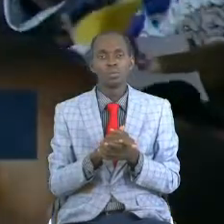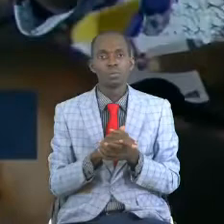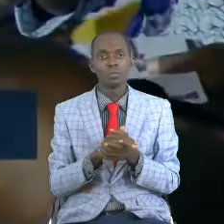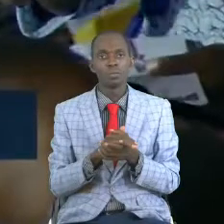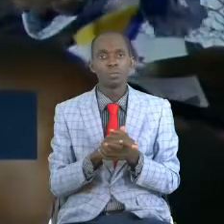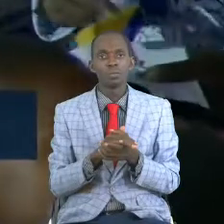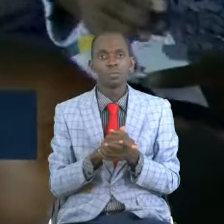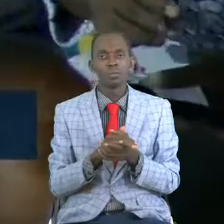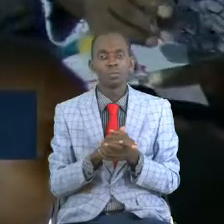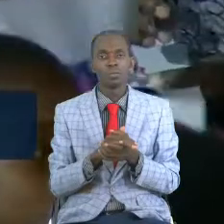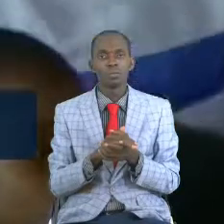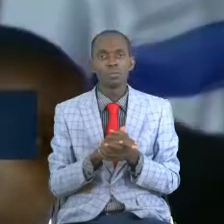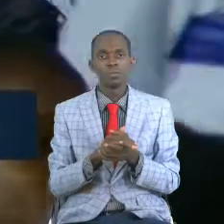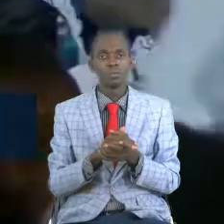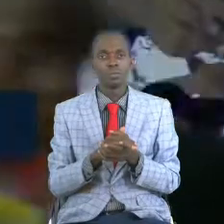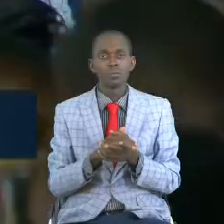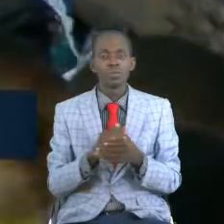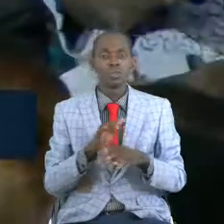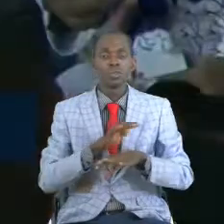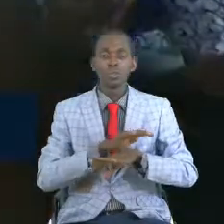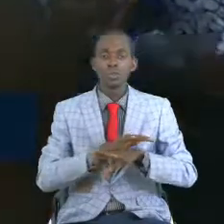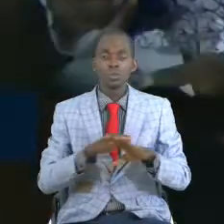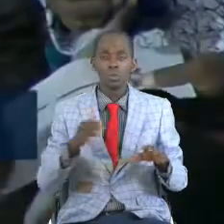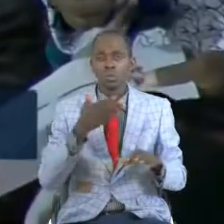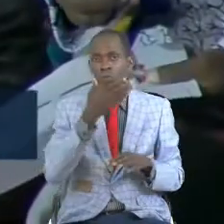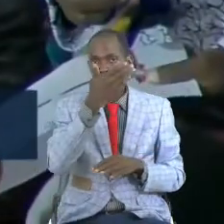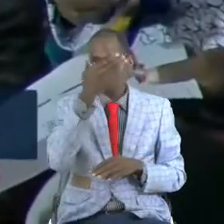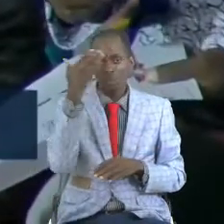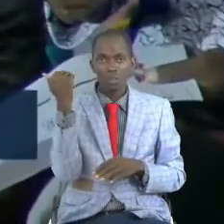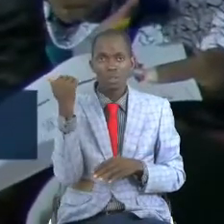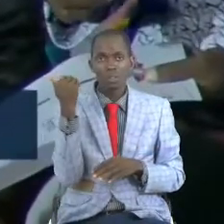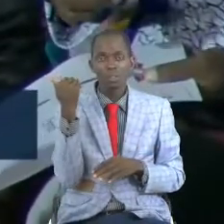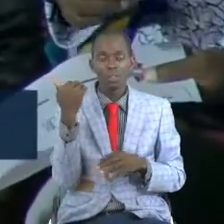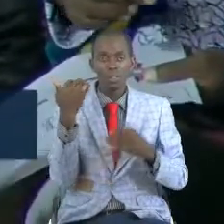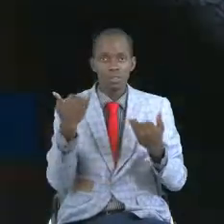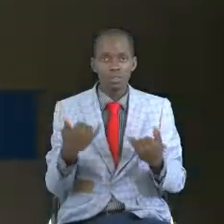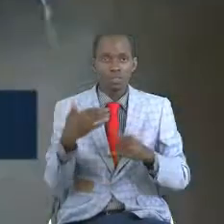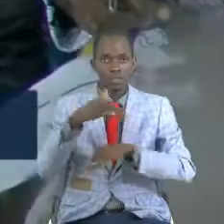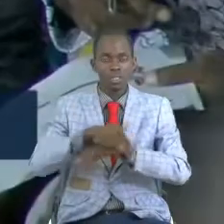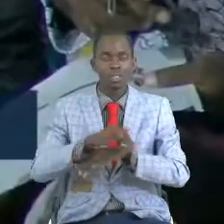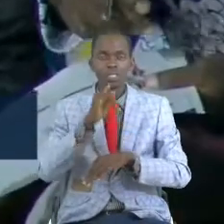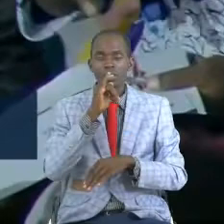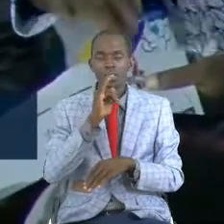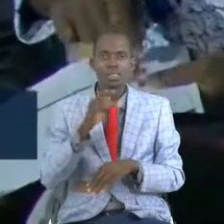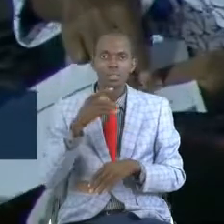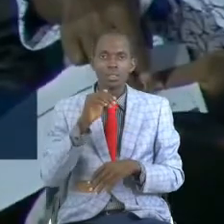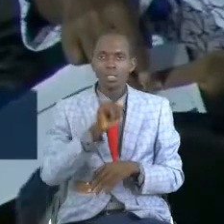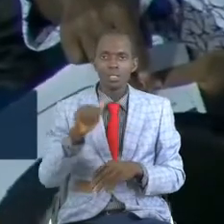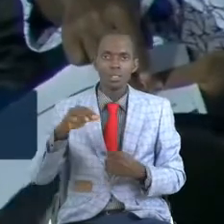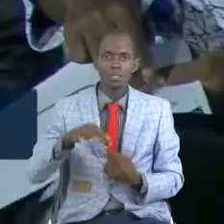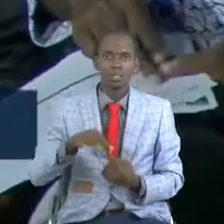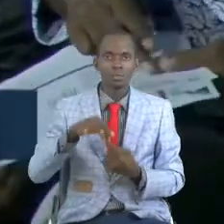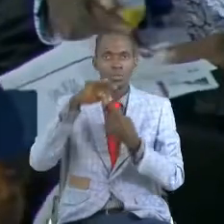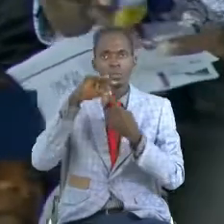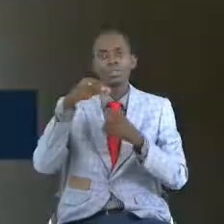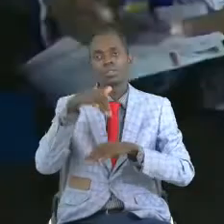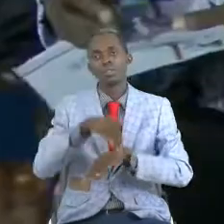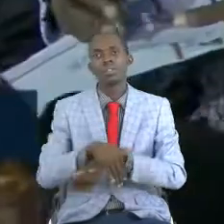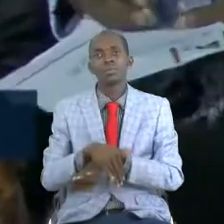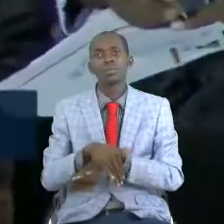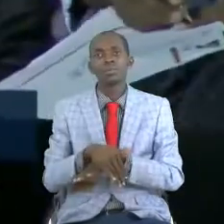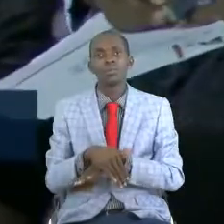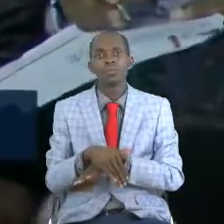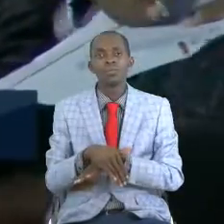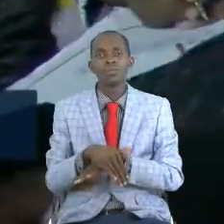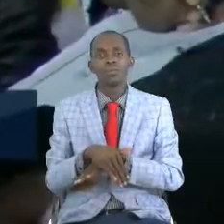Don't forget what her father has said. Tonight is a special night. Healing